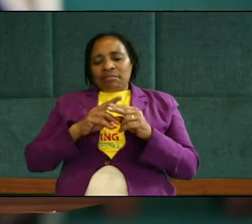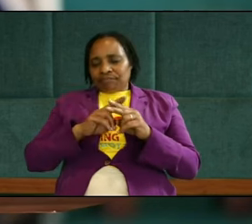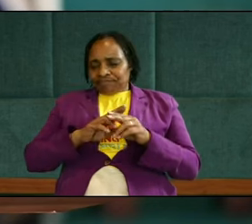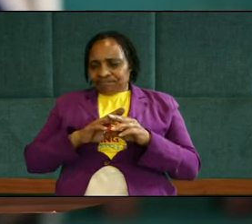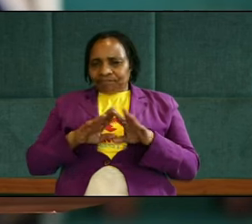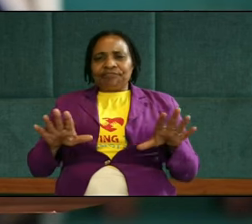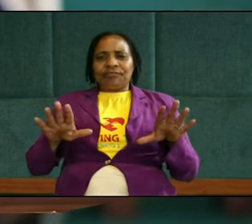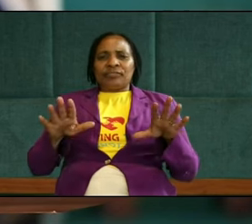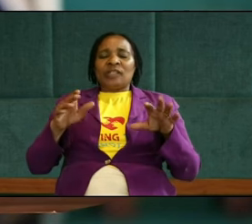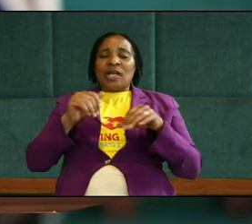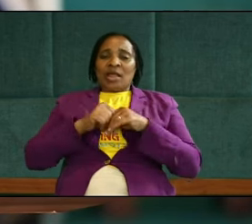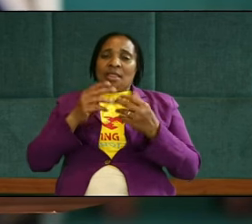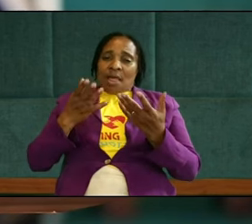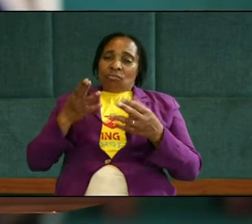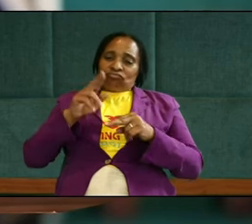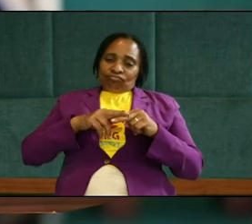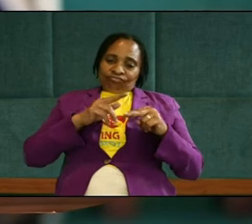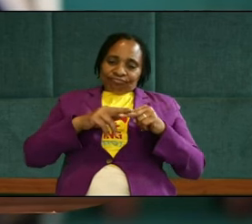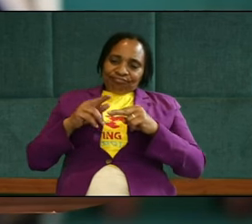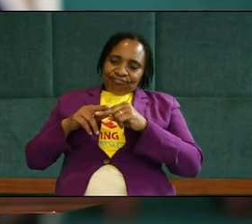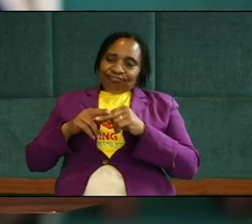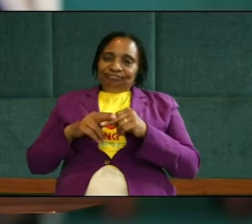talk on their couch.